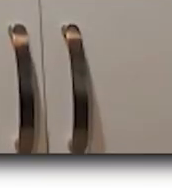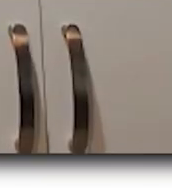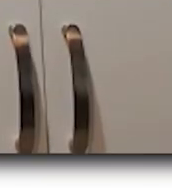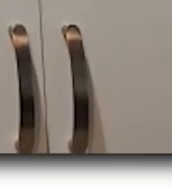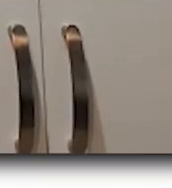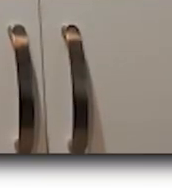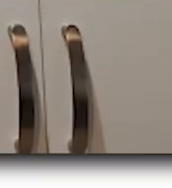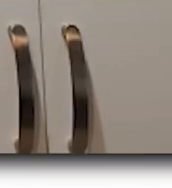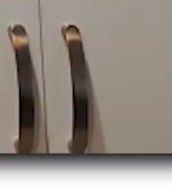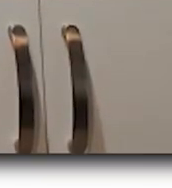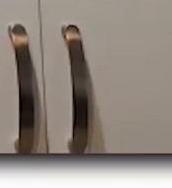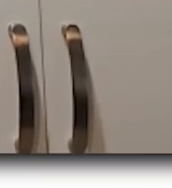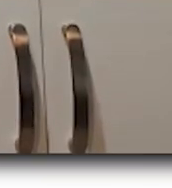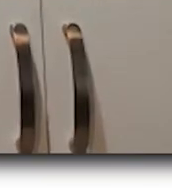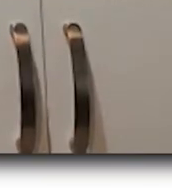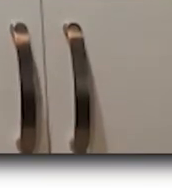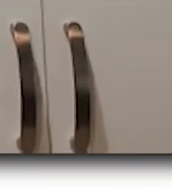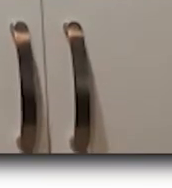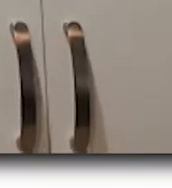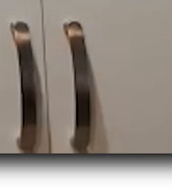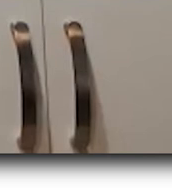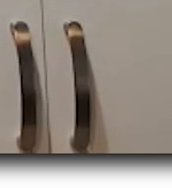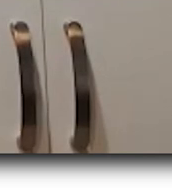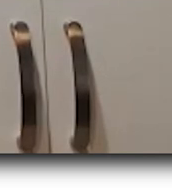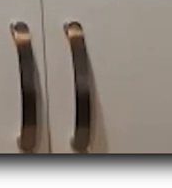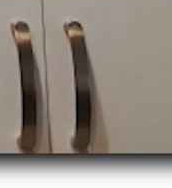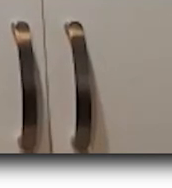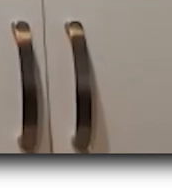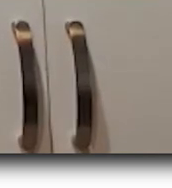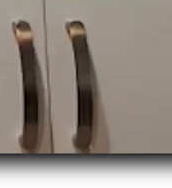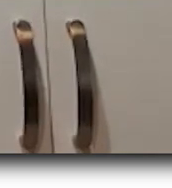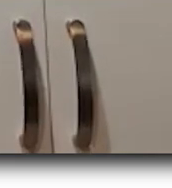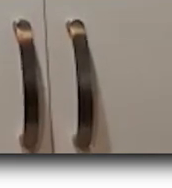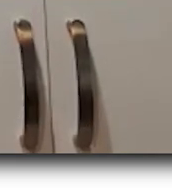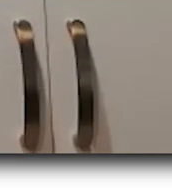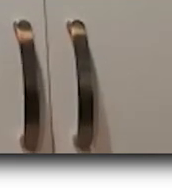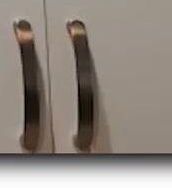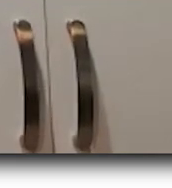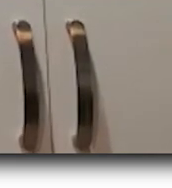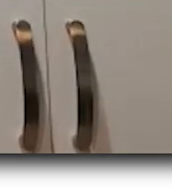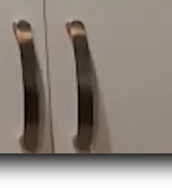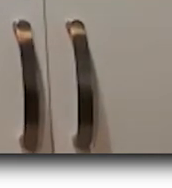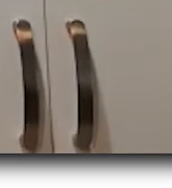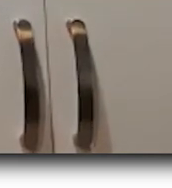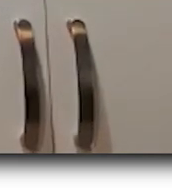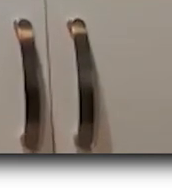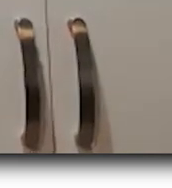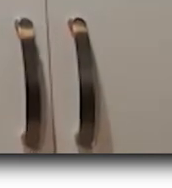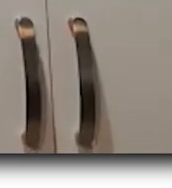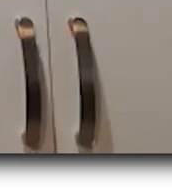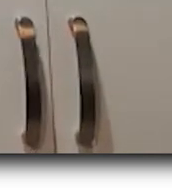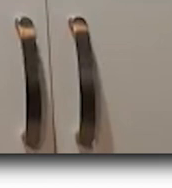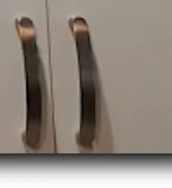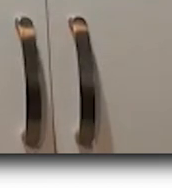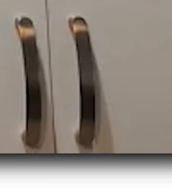fast food is popular these days. Many love fast food because it is quite convenient to buy, many varieties to choose from, and the packaging